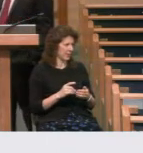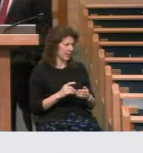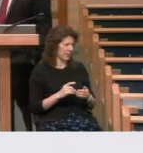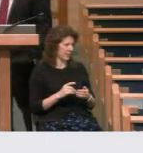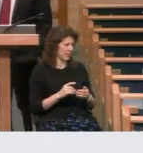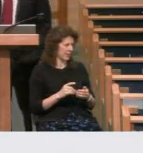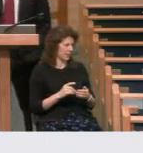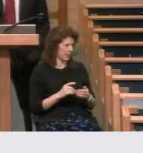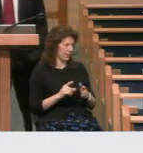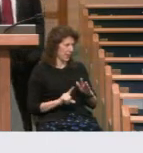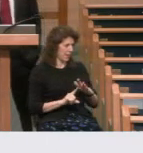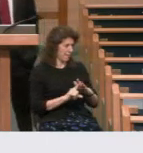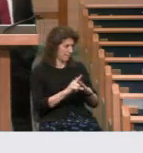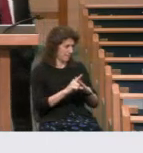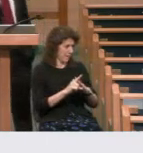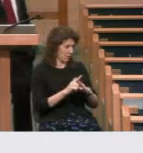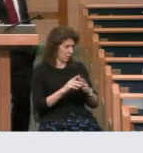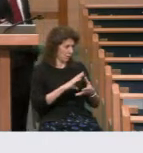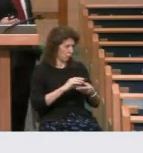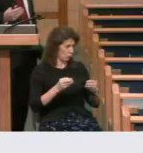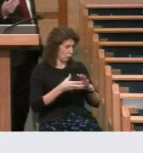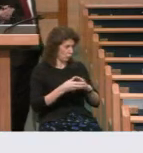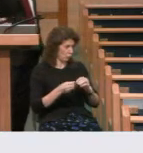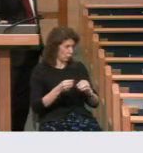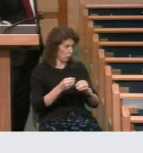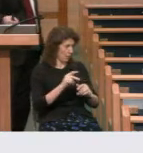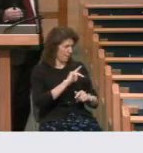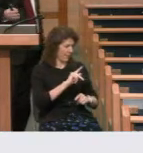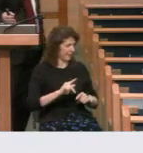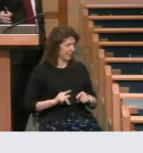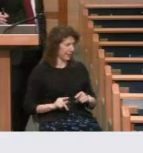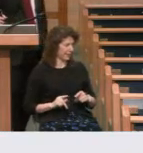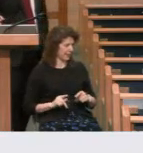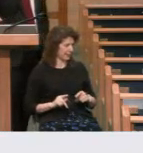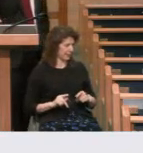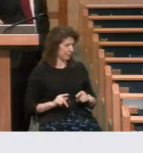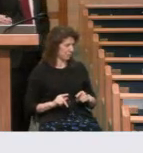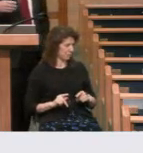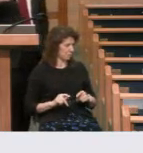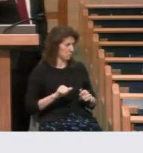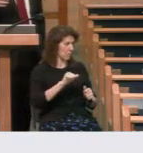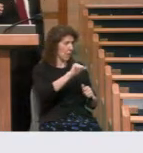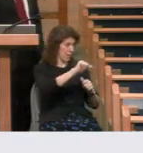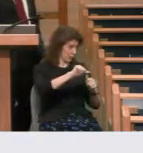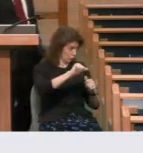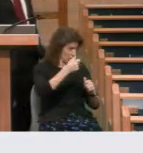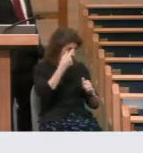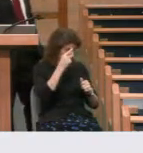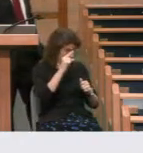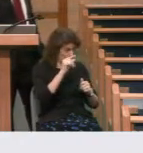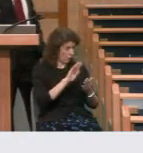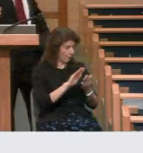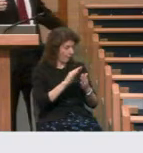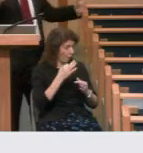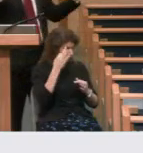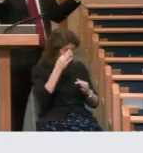as the storyline of Kings? He's anointed, and then we kind of forget about him for a little bit, and then David steps onto the scene,